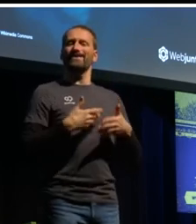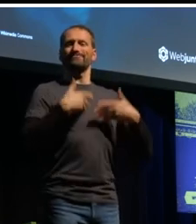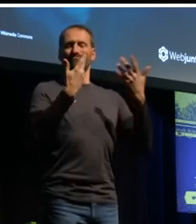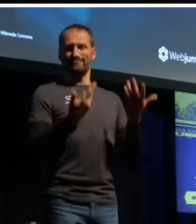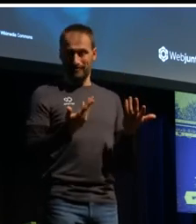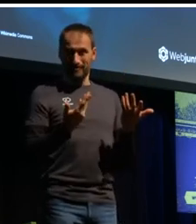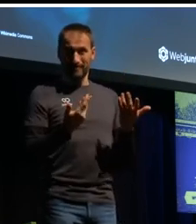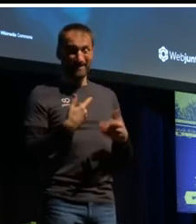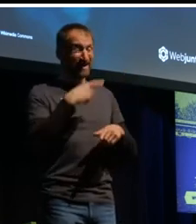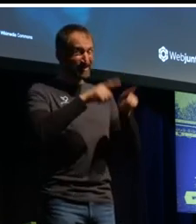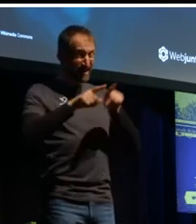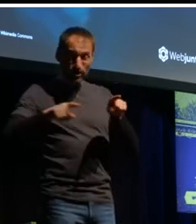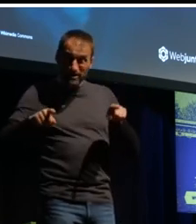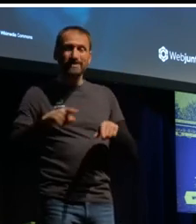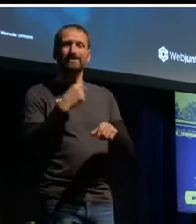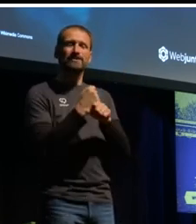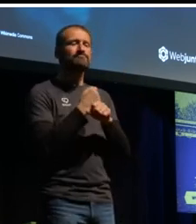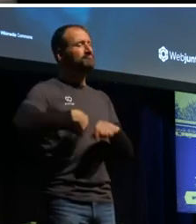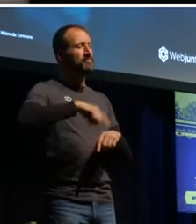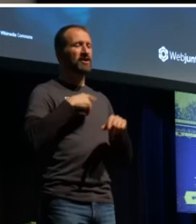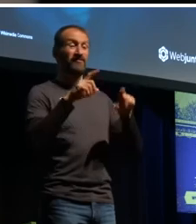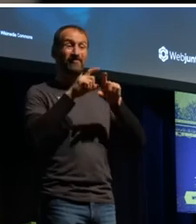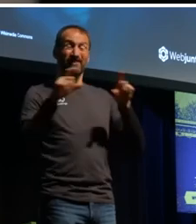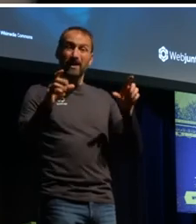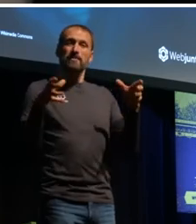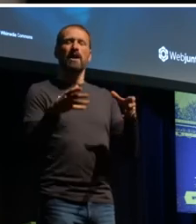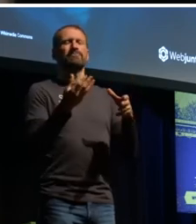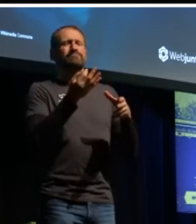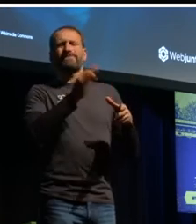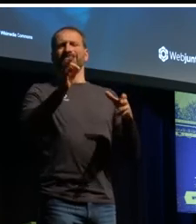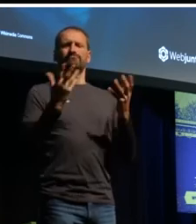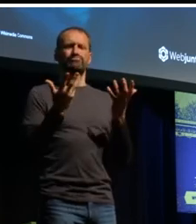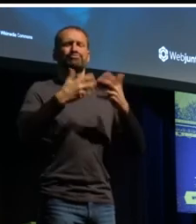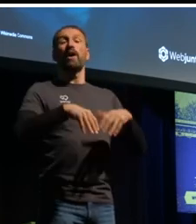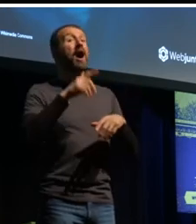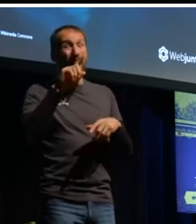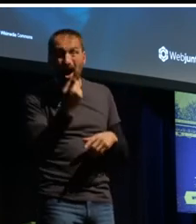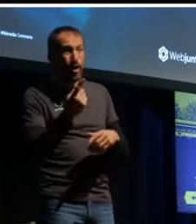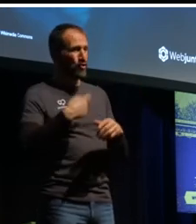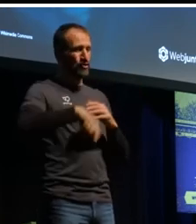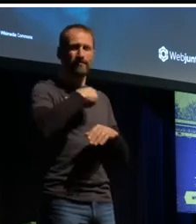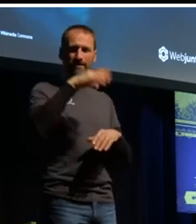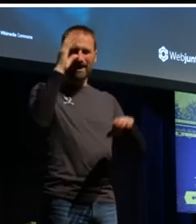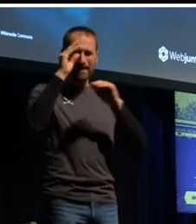as companies. It also allows us to learn a little bit more about